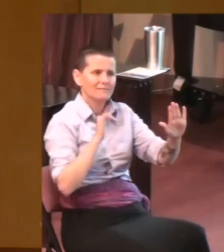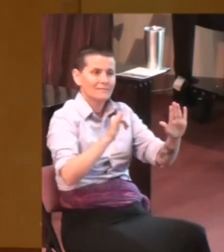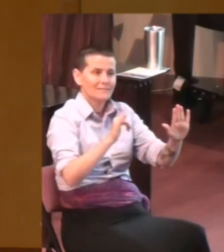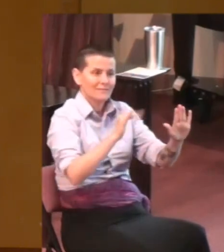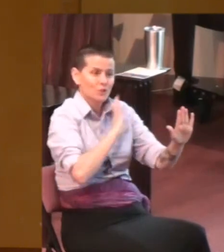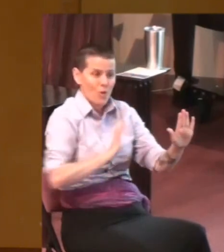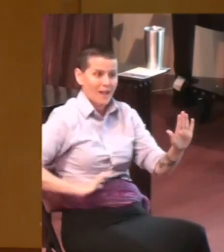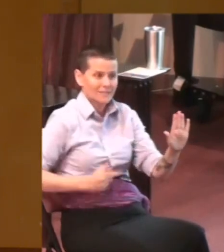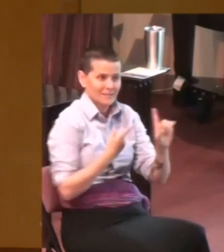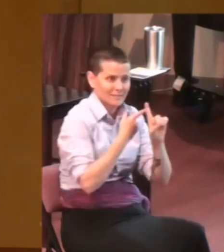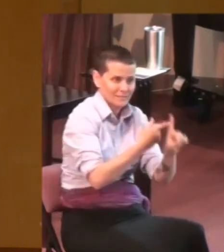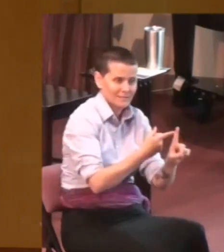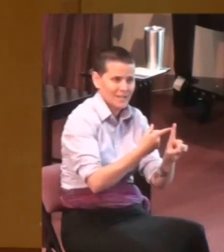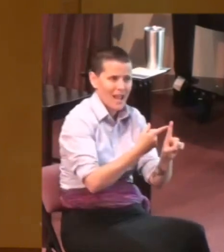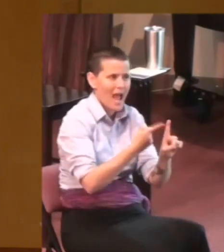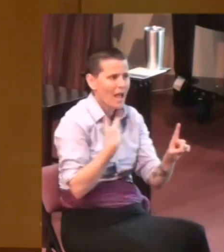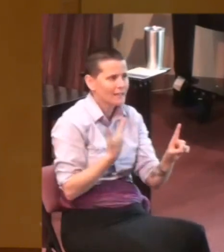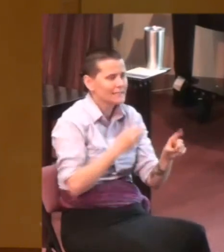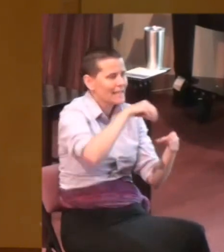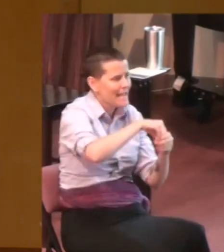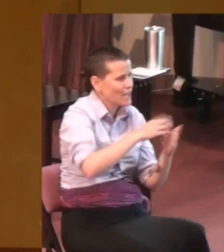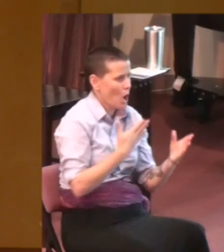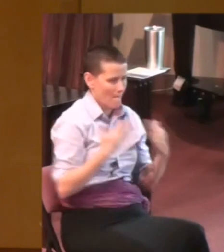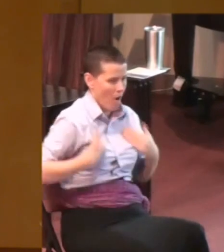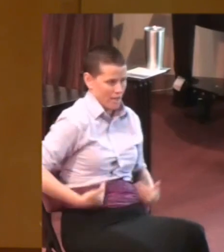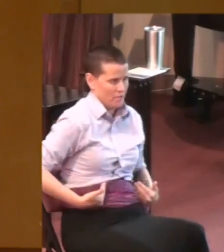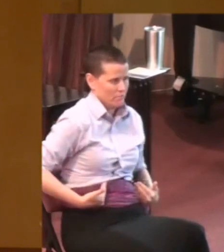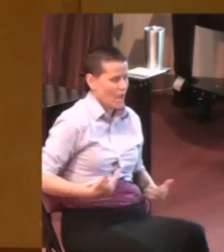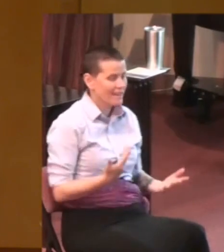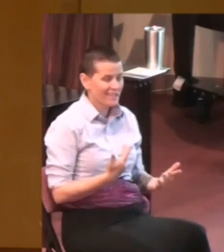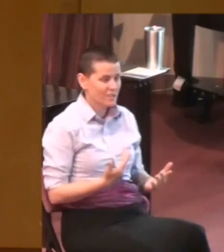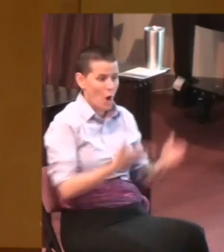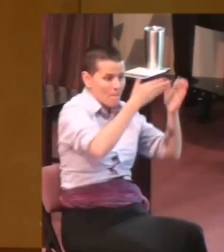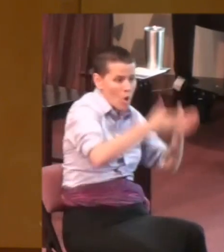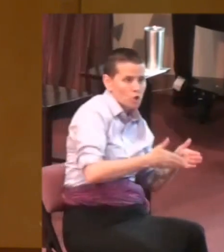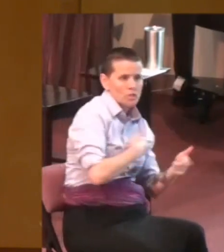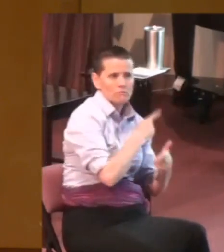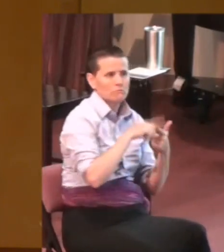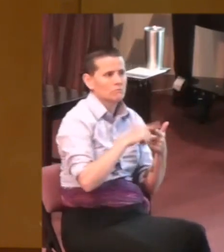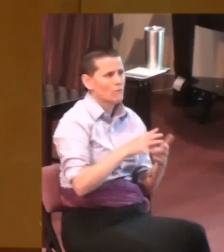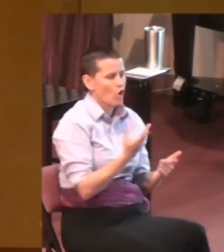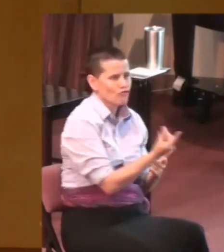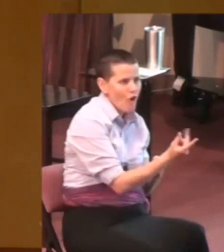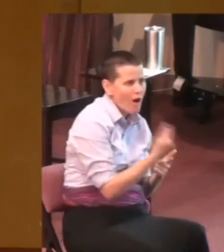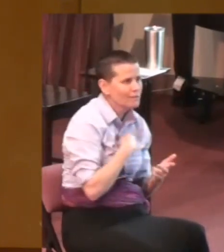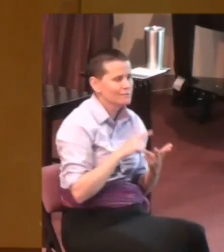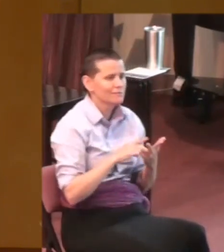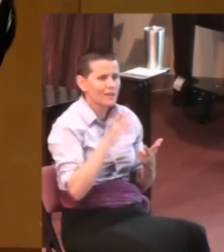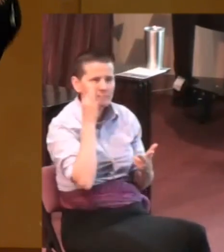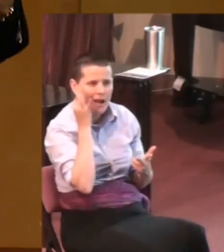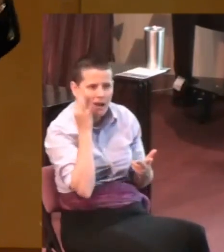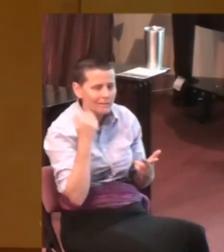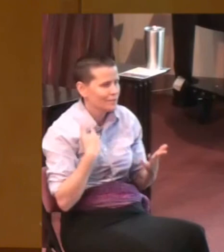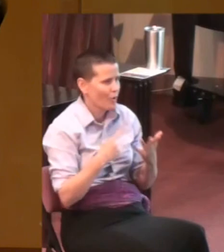camouflaged in a body. That could be a dog or it could be a cat. Any sentient life has a radiant presence of God,